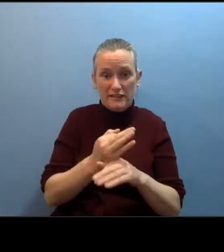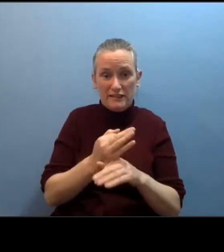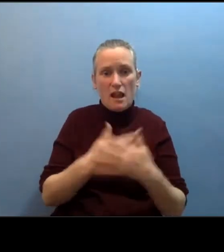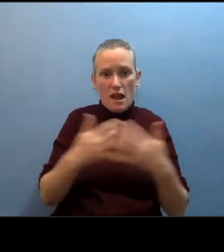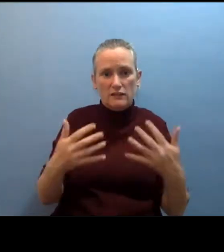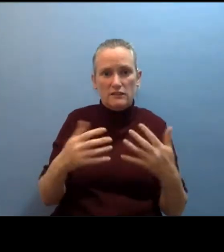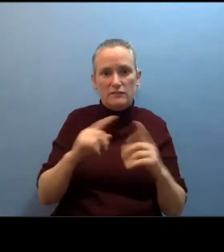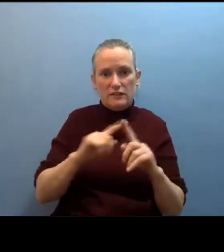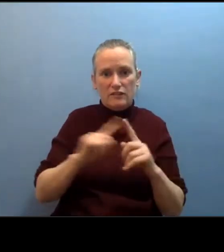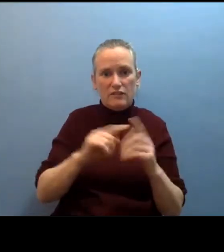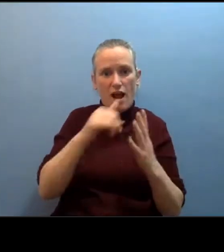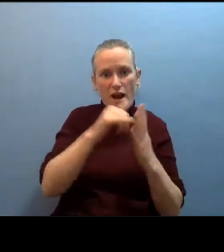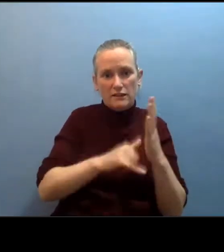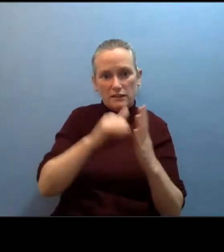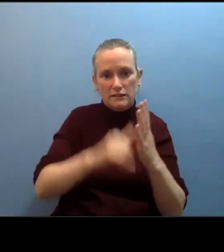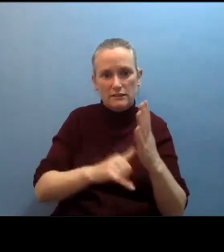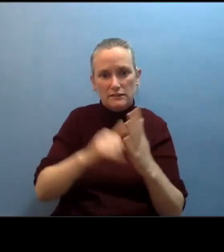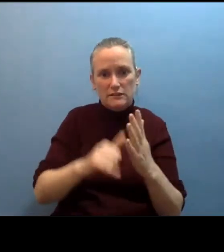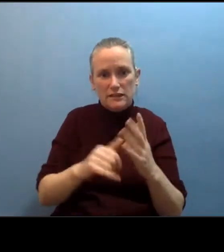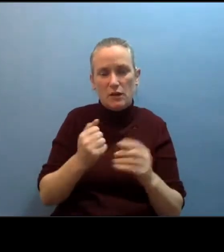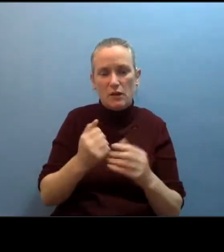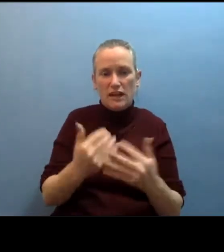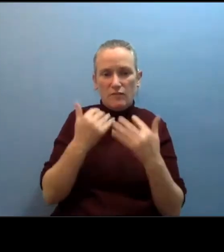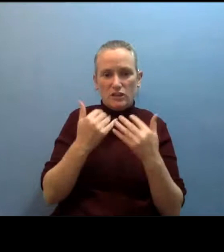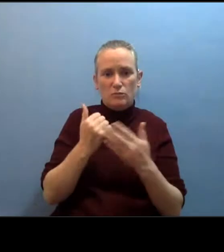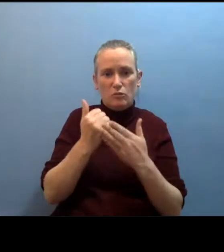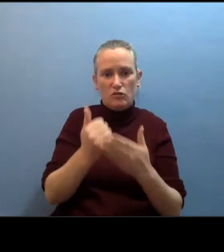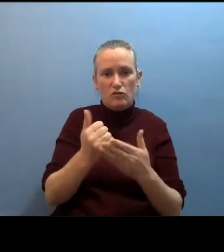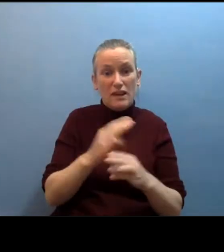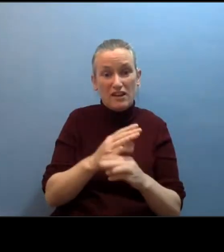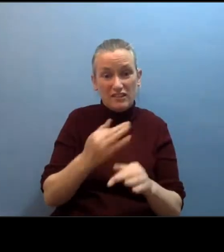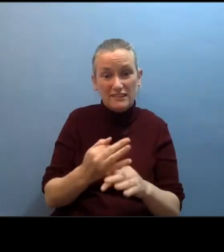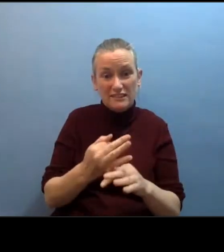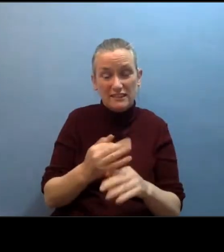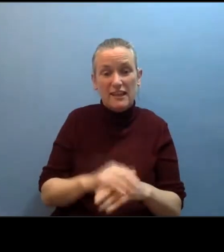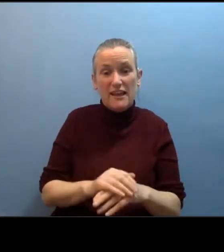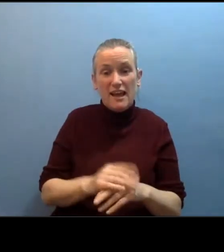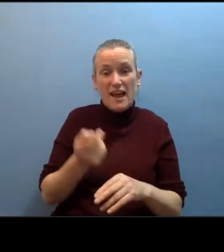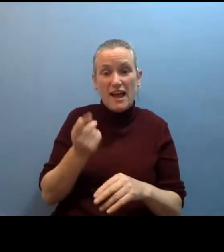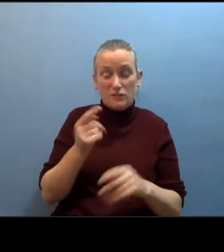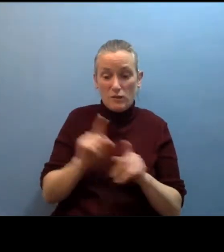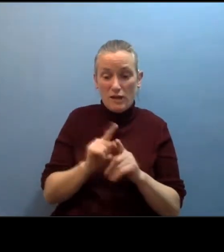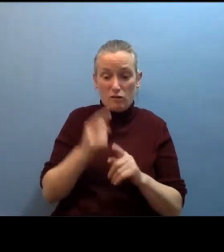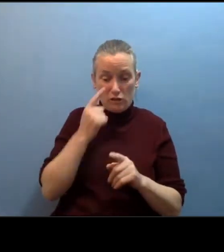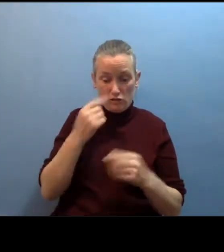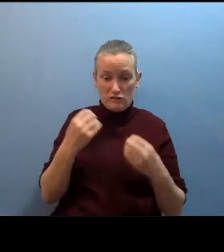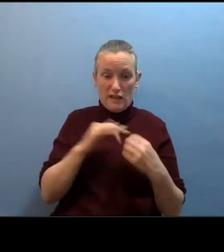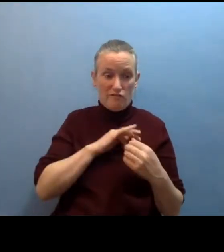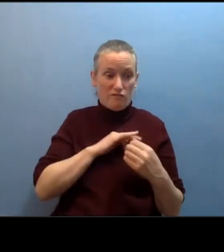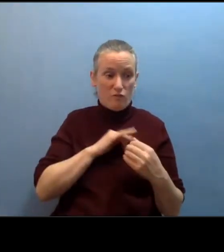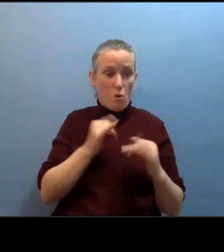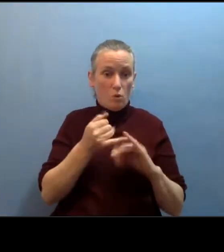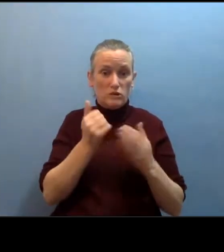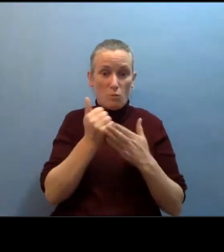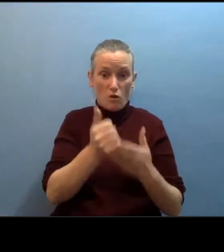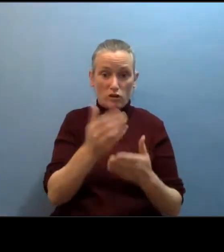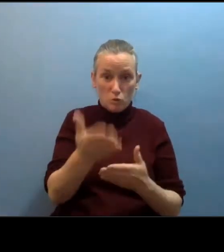about information for support for parents, and looking at your own support networks, and making time for